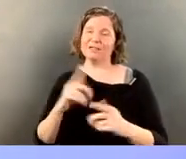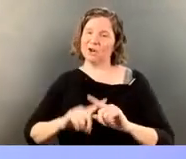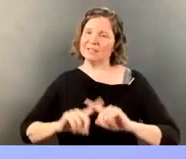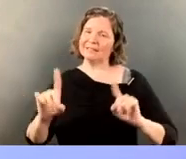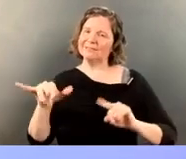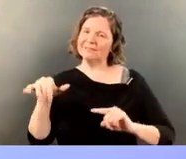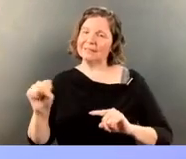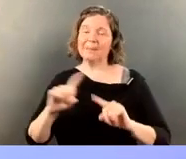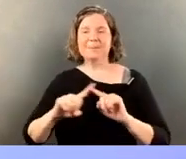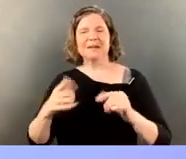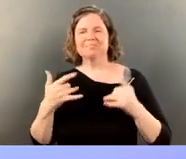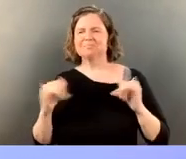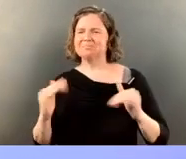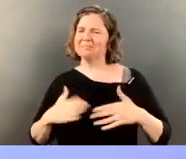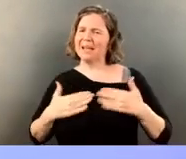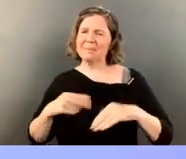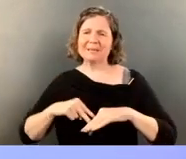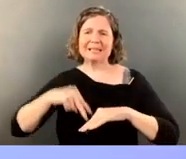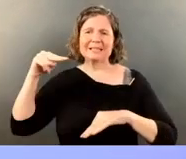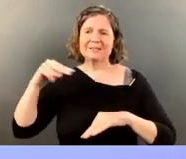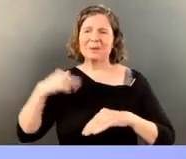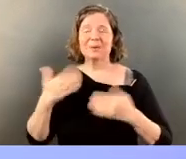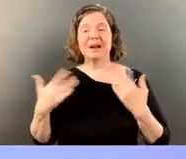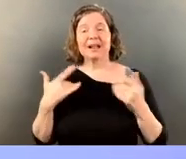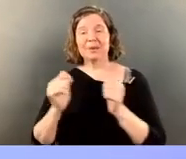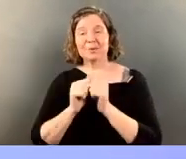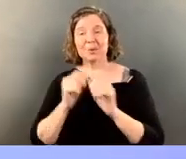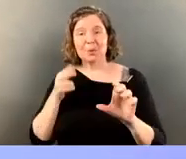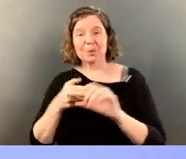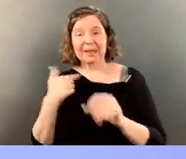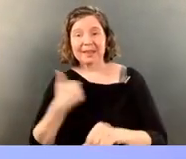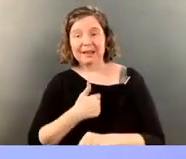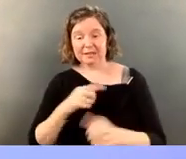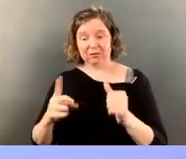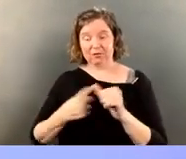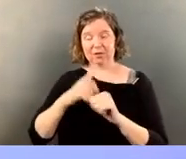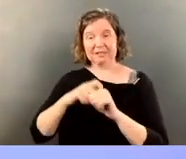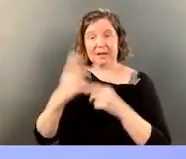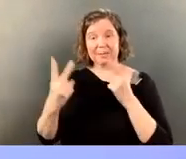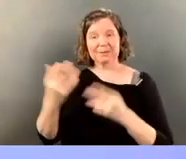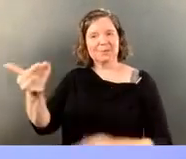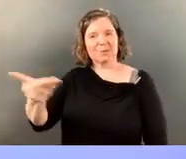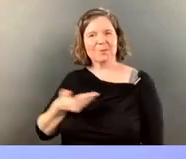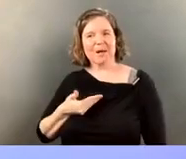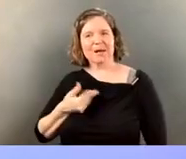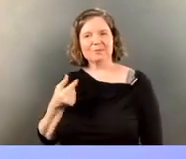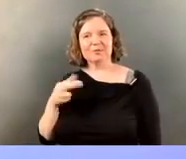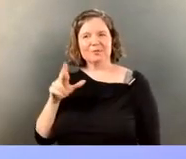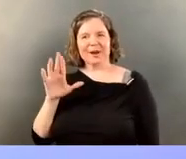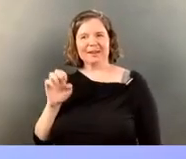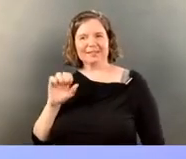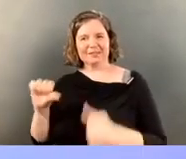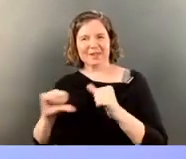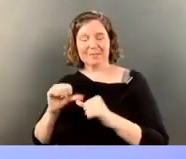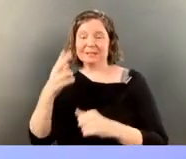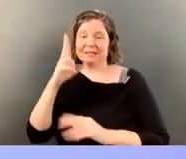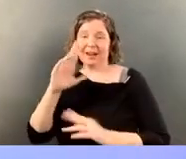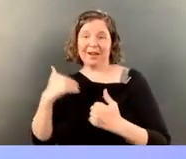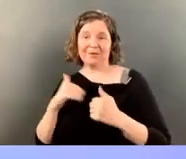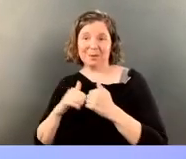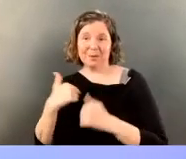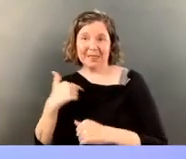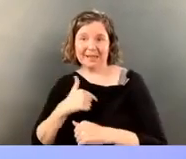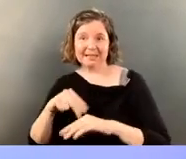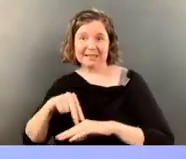different, but happy Easter. We are glad that you are with us. If you're a first-time guest, welcome to Grace Fellowship Church. It is such an honor to have you with us on